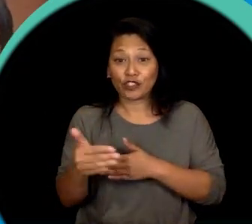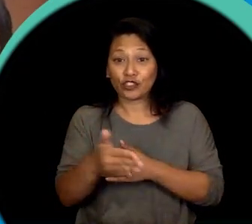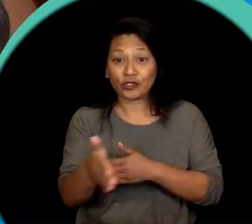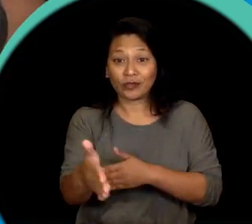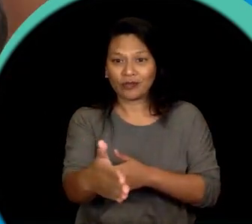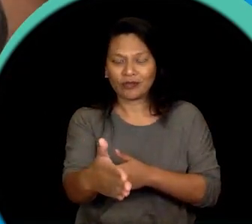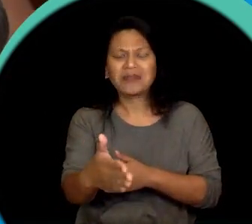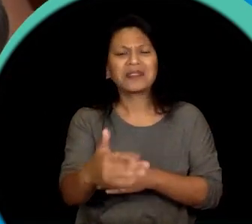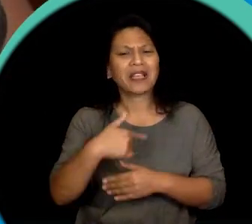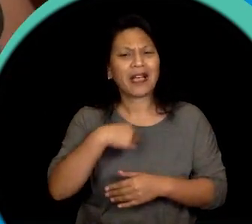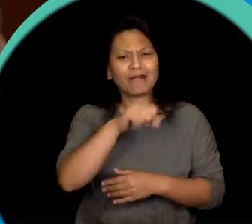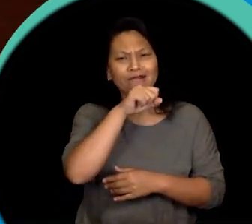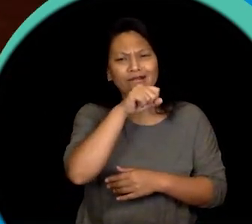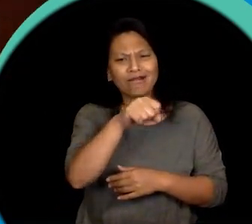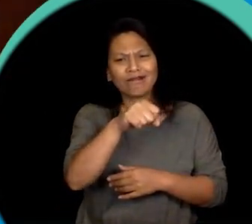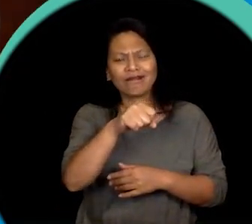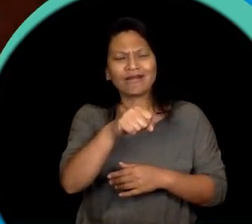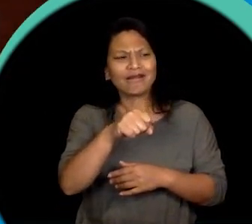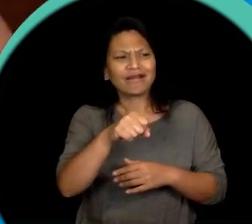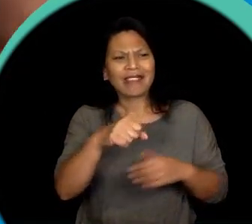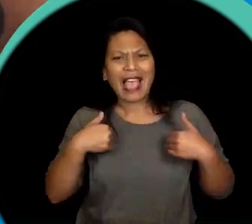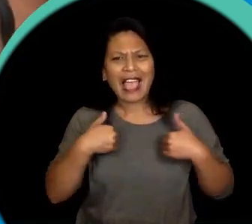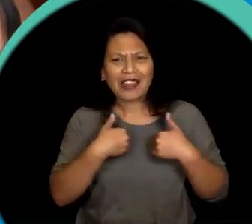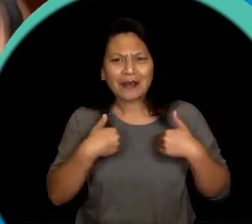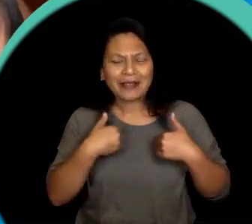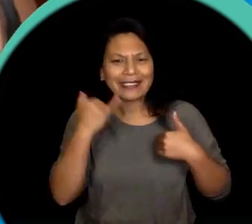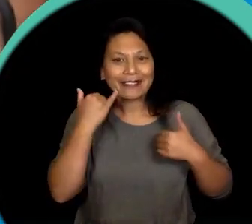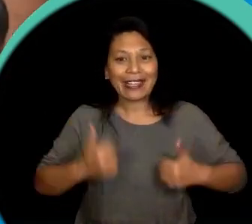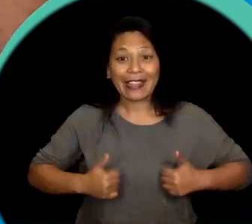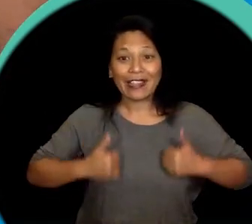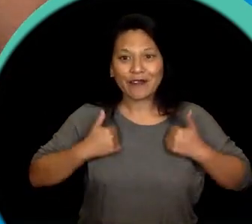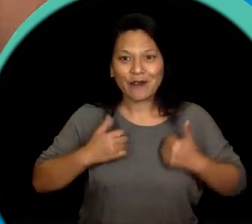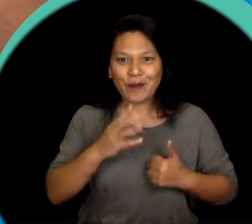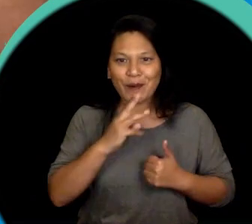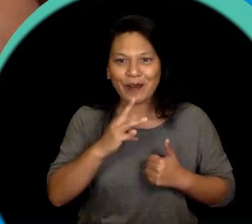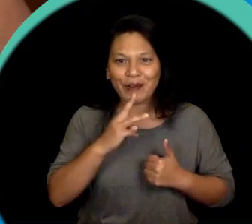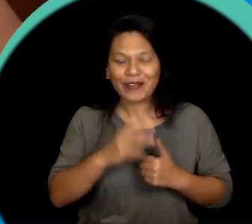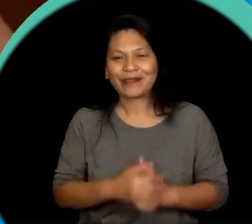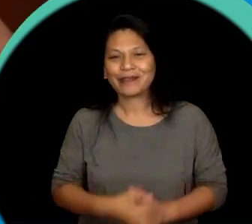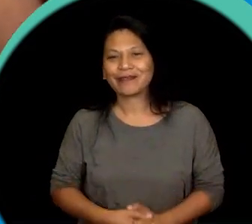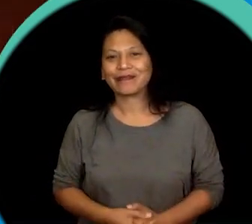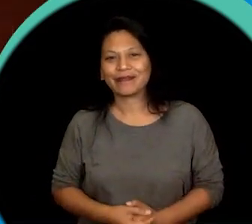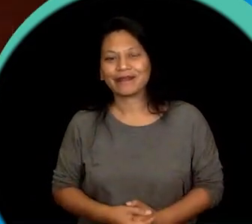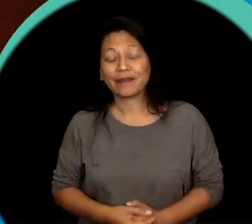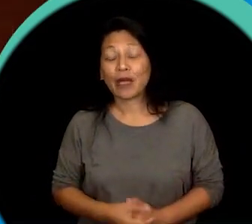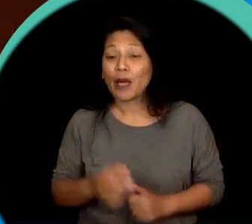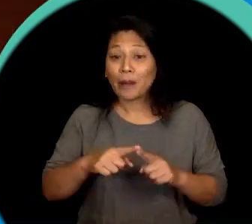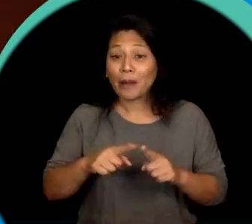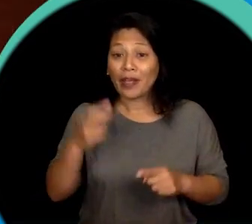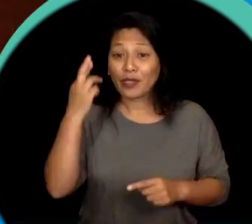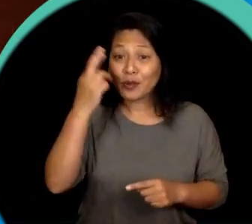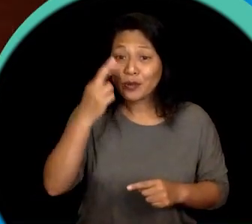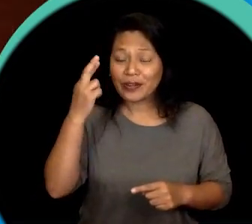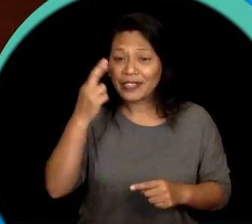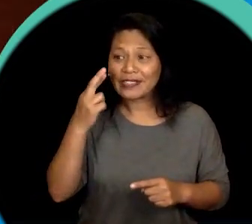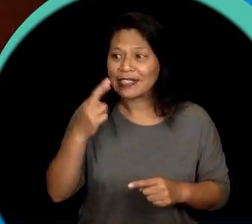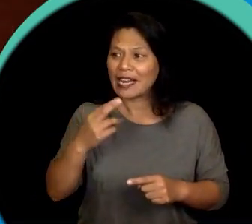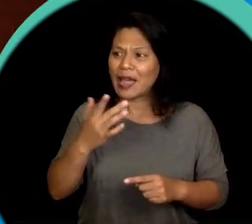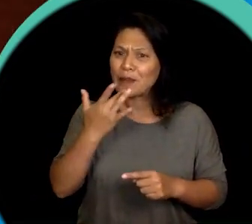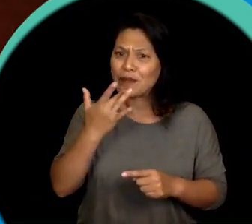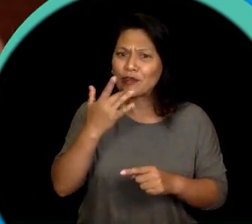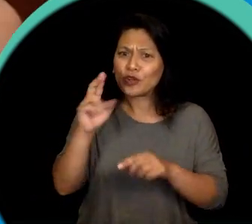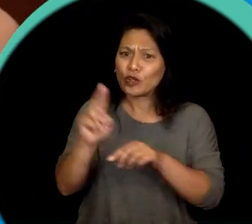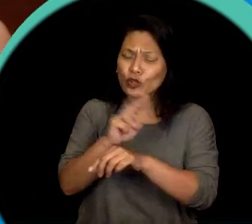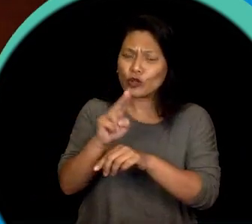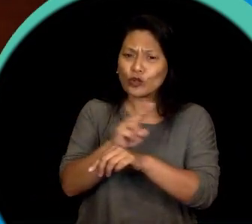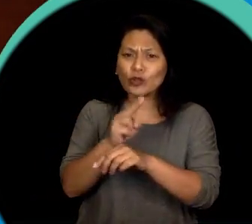I like underwater creatures. Oh, and it completely broke. And one reason I like reusing objects other than